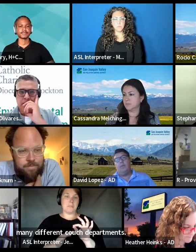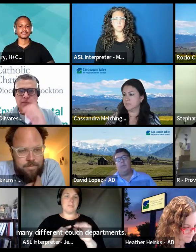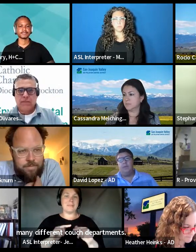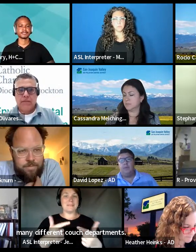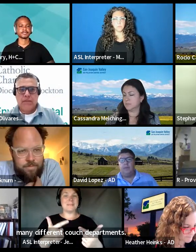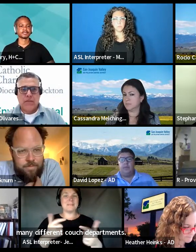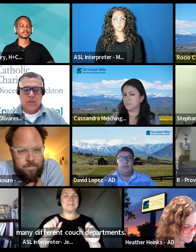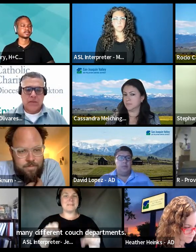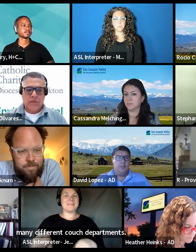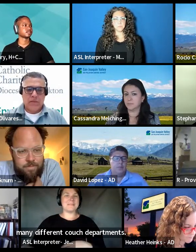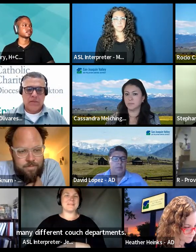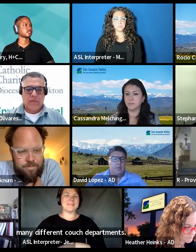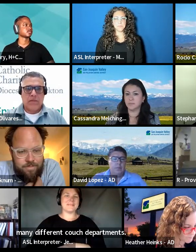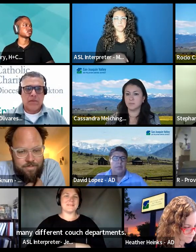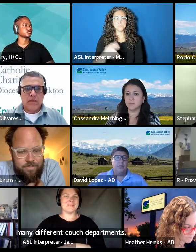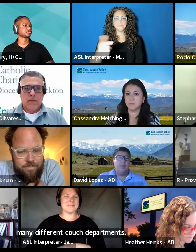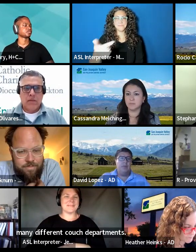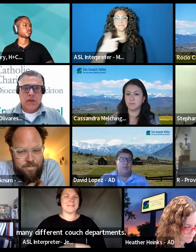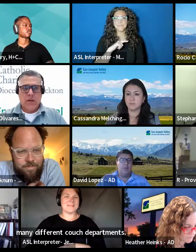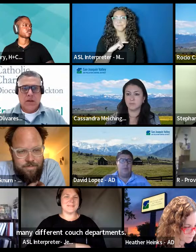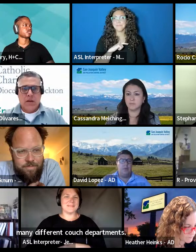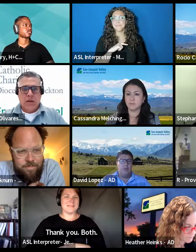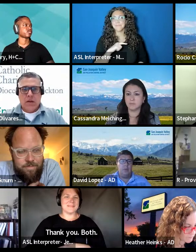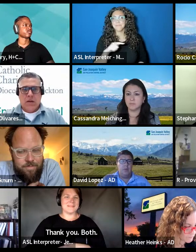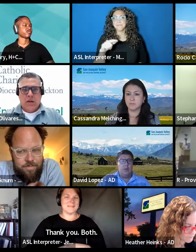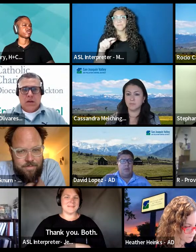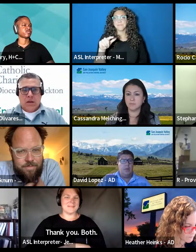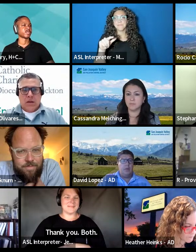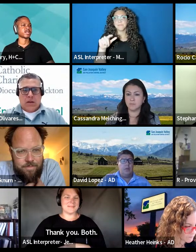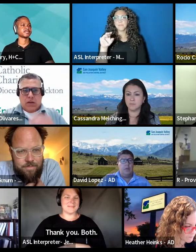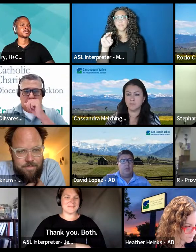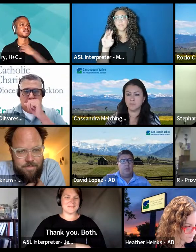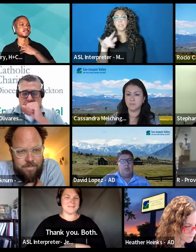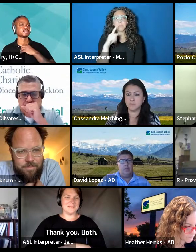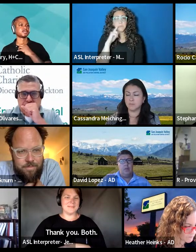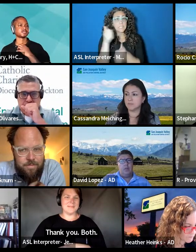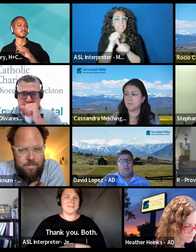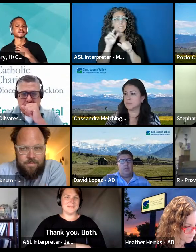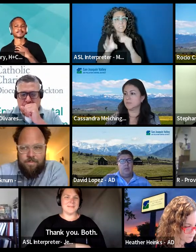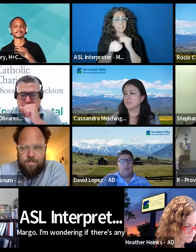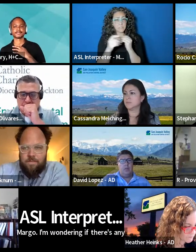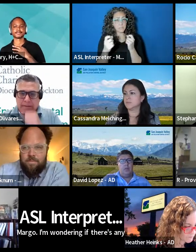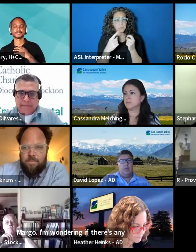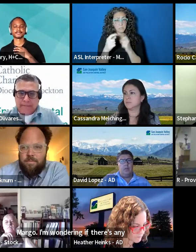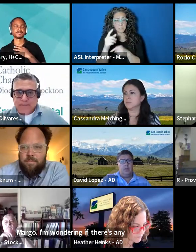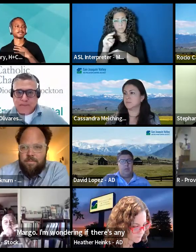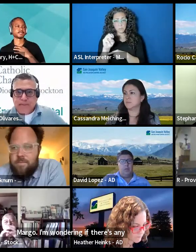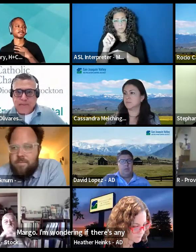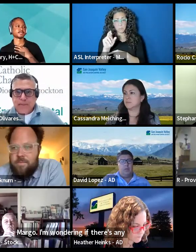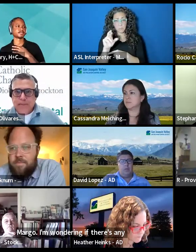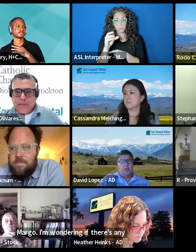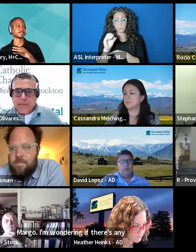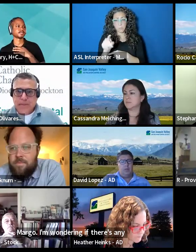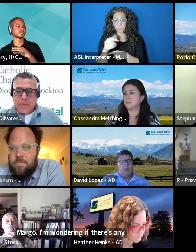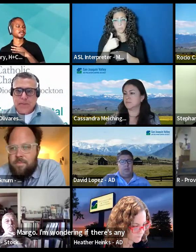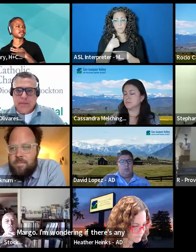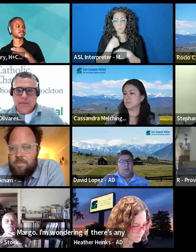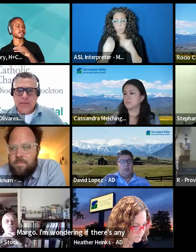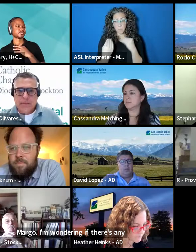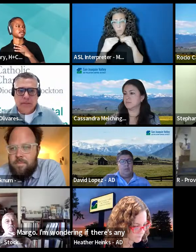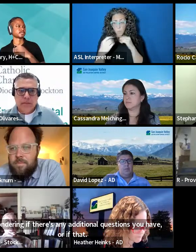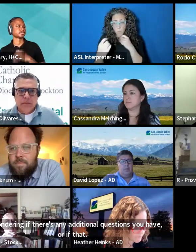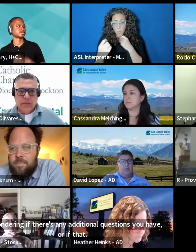Thank you both. Margot, I'm wondering if there's any additional questions you have, or if that answers your